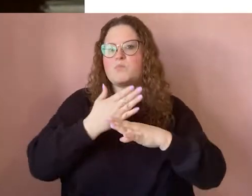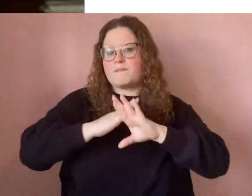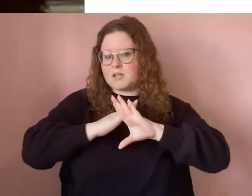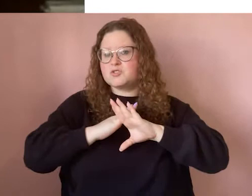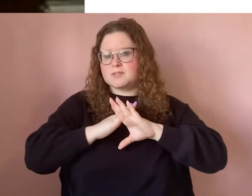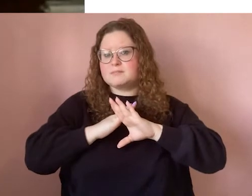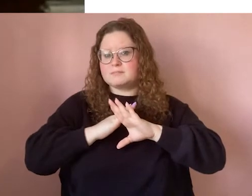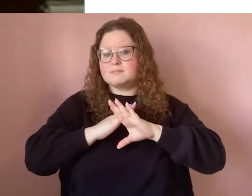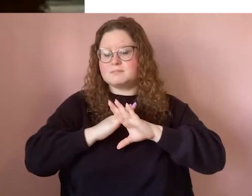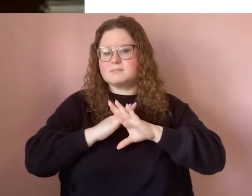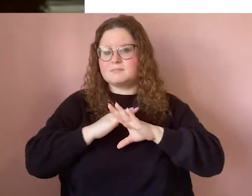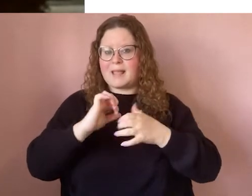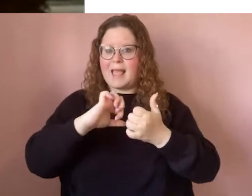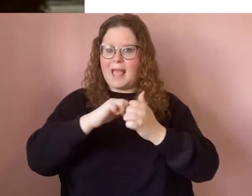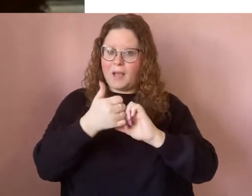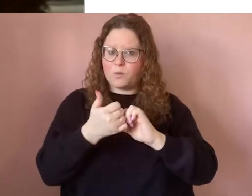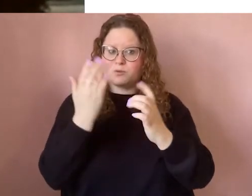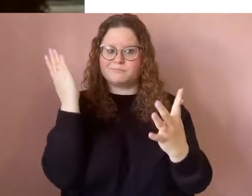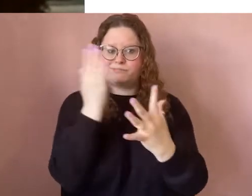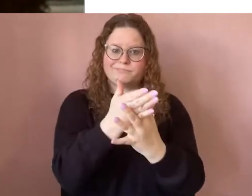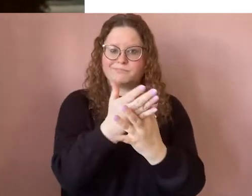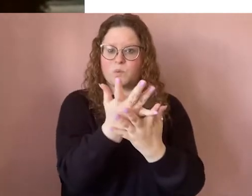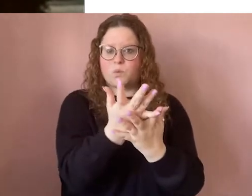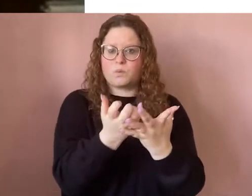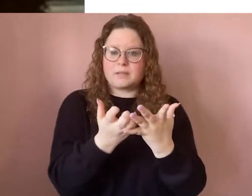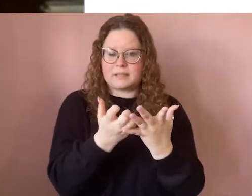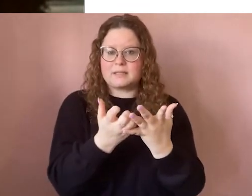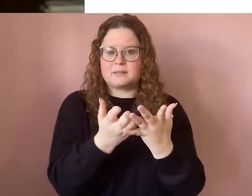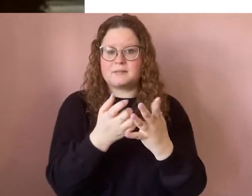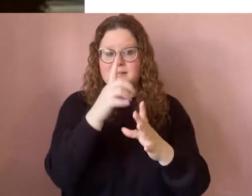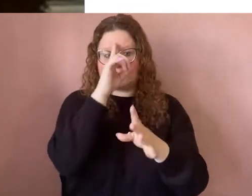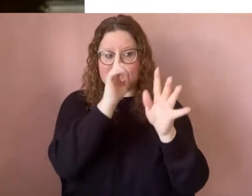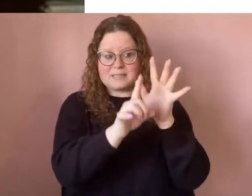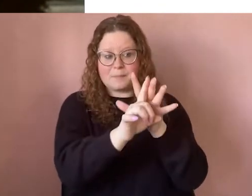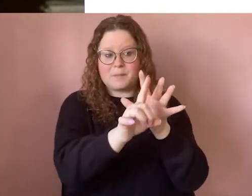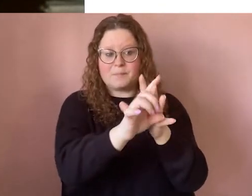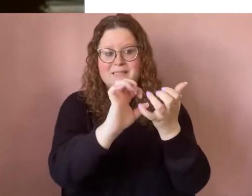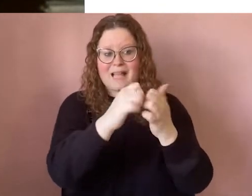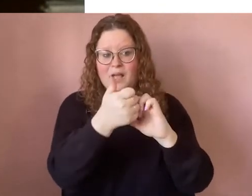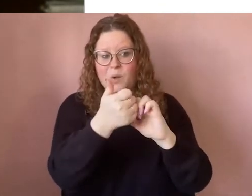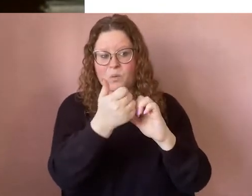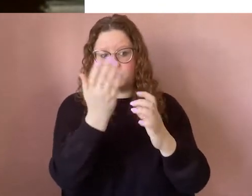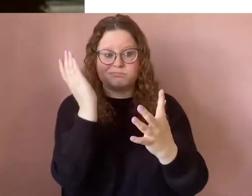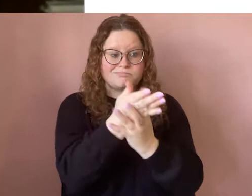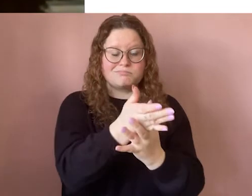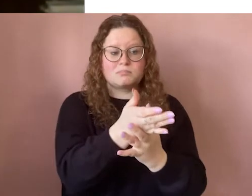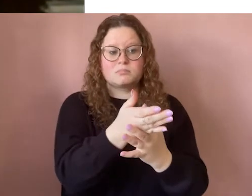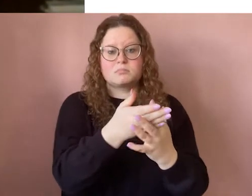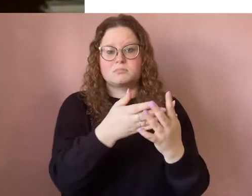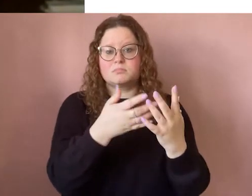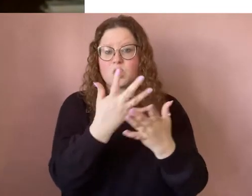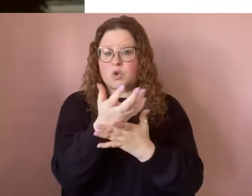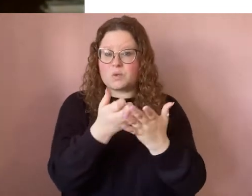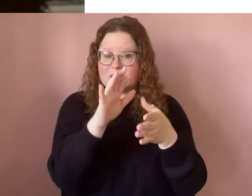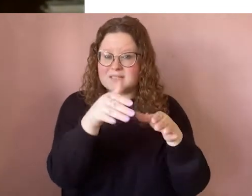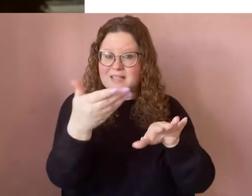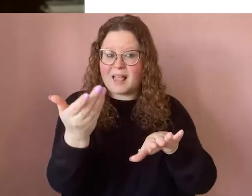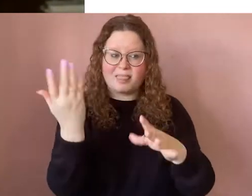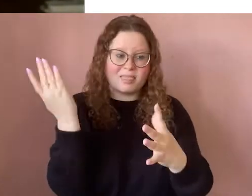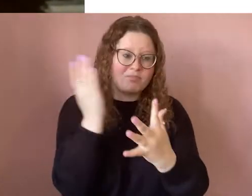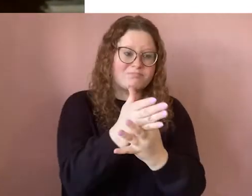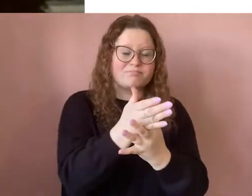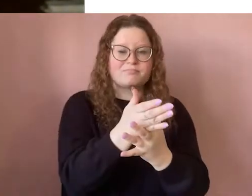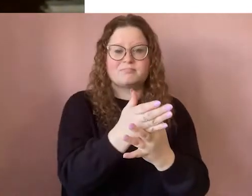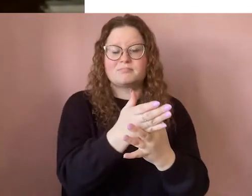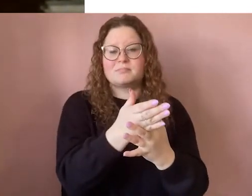prevention. How can that happen? How can the symptoms be prevented, the disability be prevented, the early death be prevented,